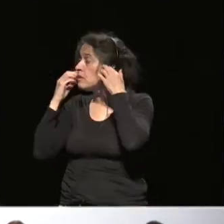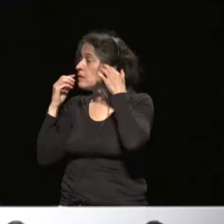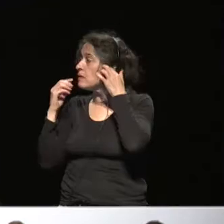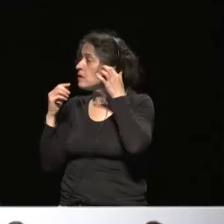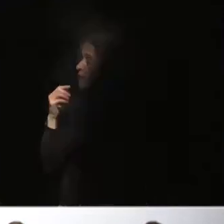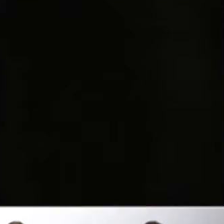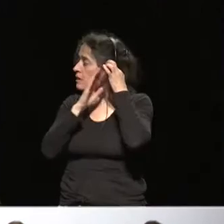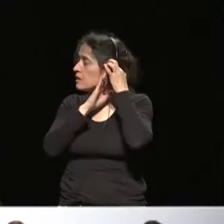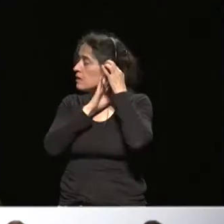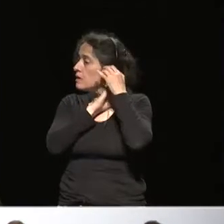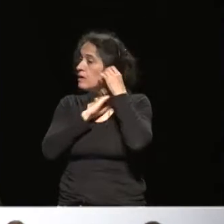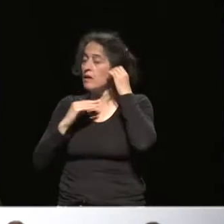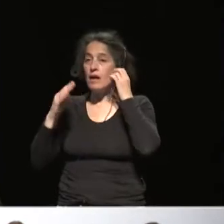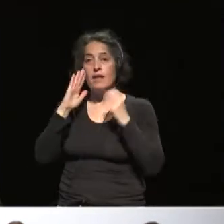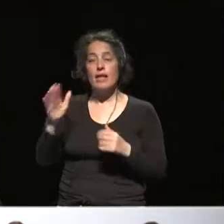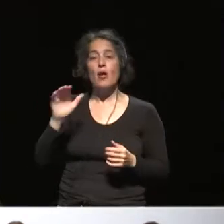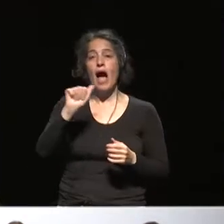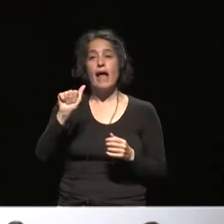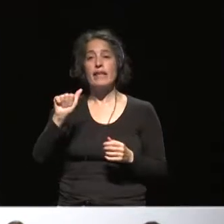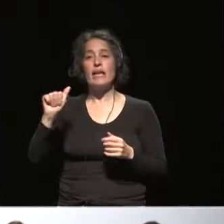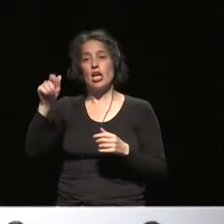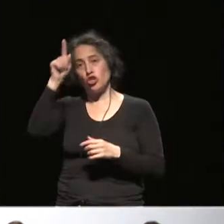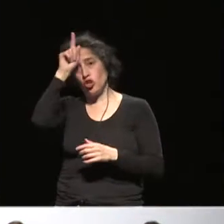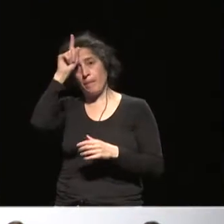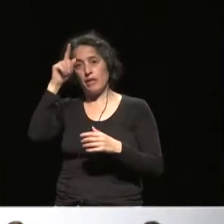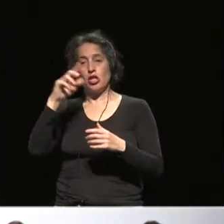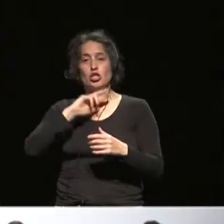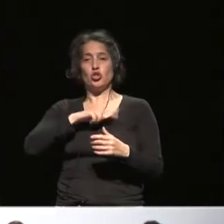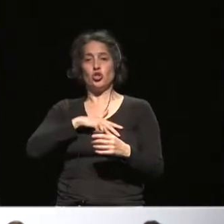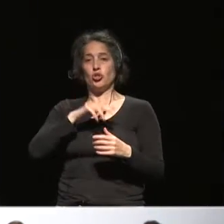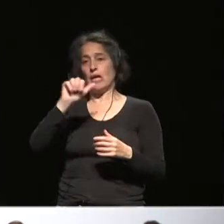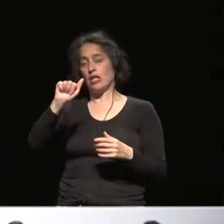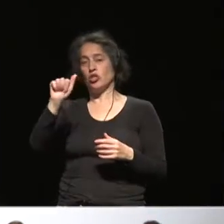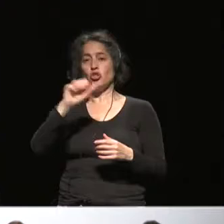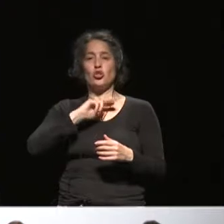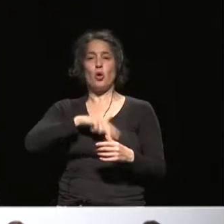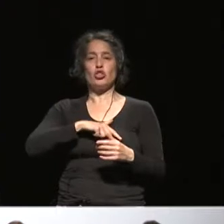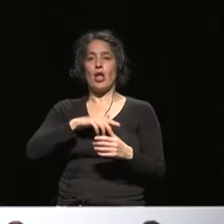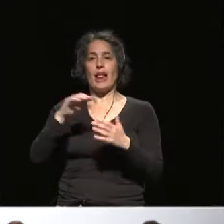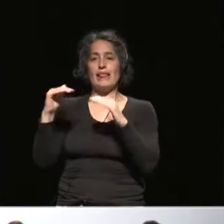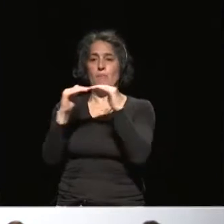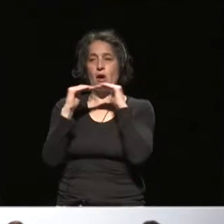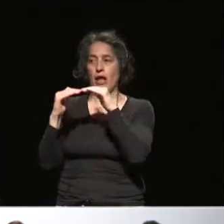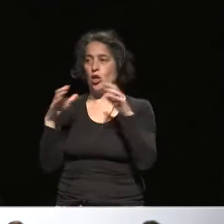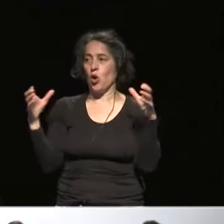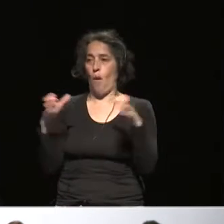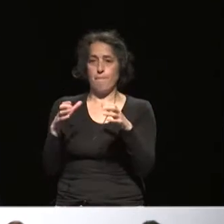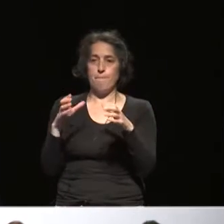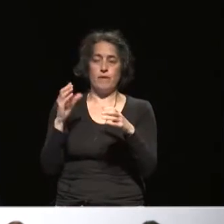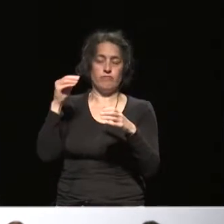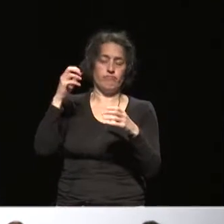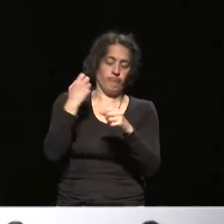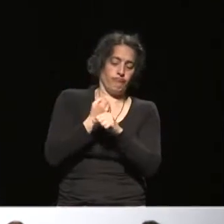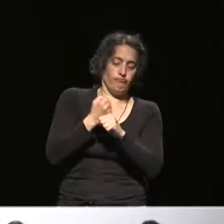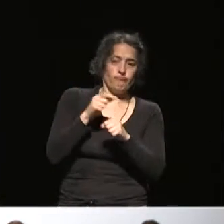Thank you very much. My name is Arne Lietz. I'm a German member of the Social Democratic Group here in the European Parliament for Development. Thank you very much for your